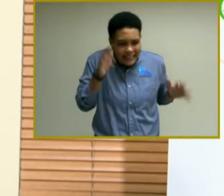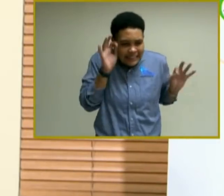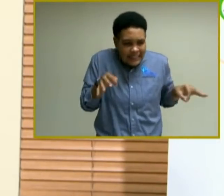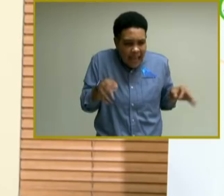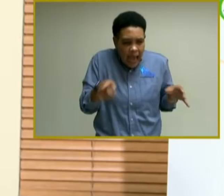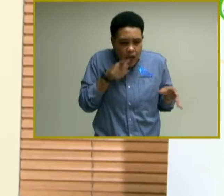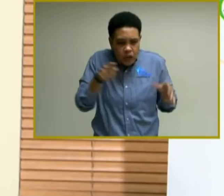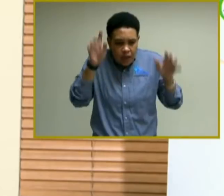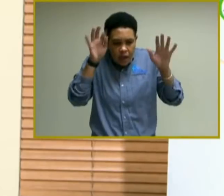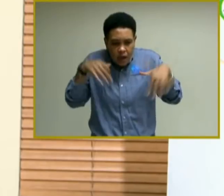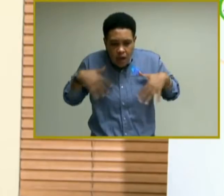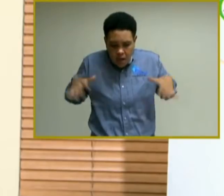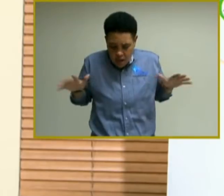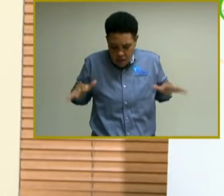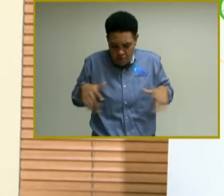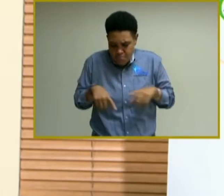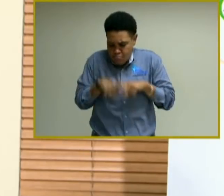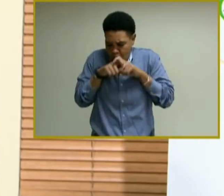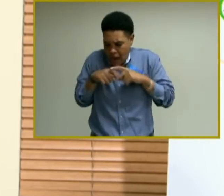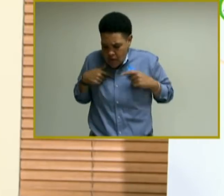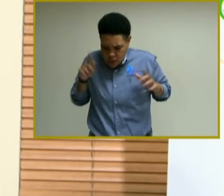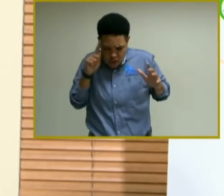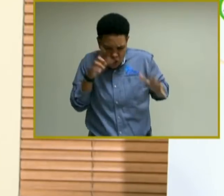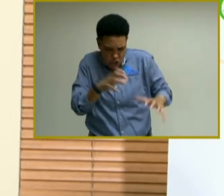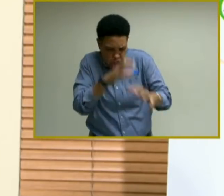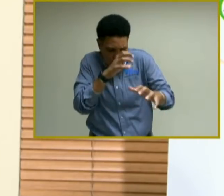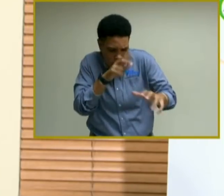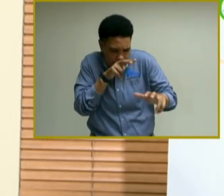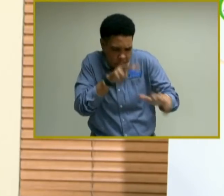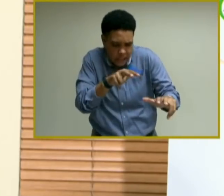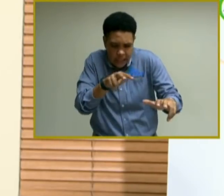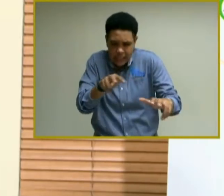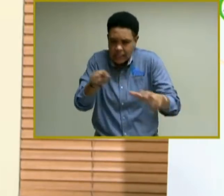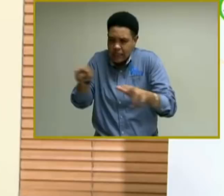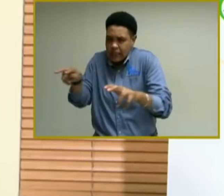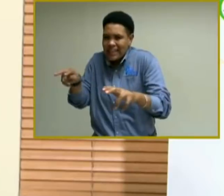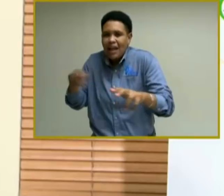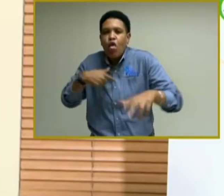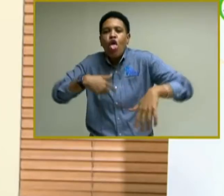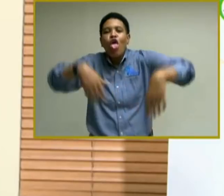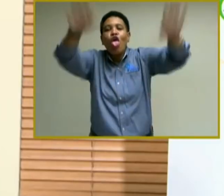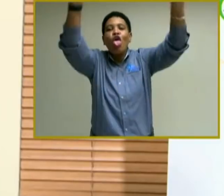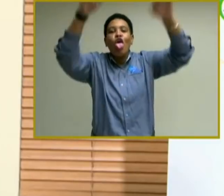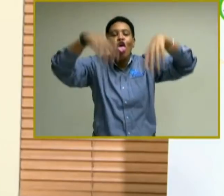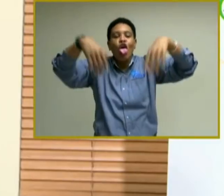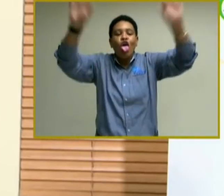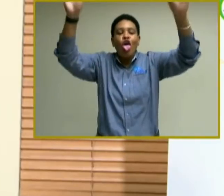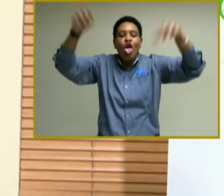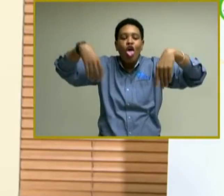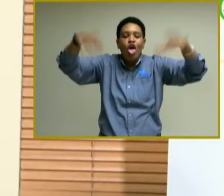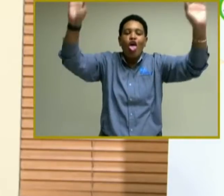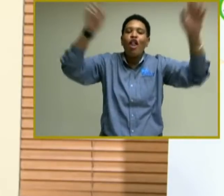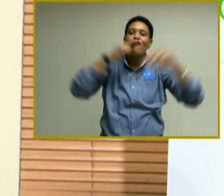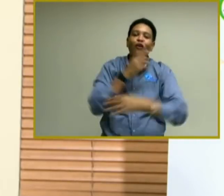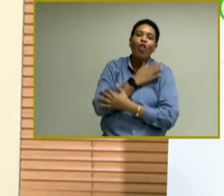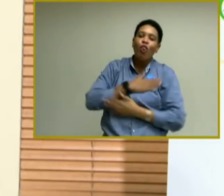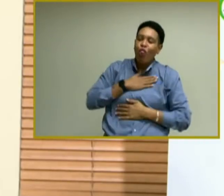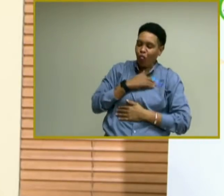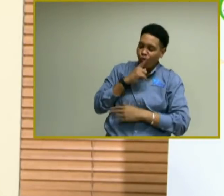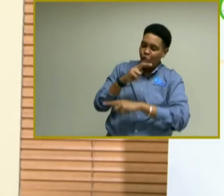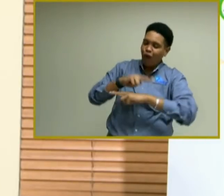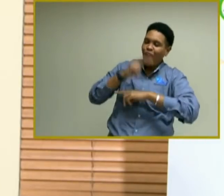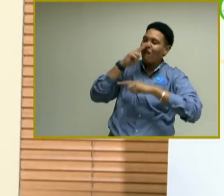take a break from our strict adherence to infection prevention and control measures, namely mask wearing and